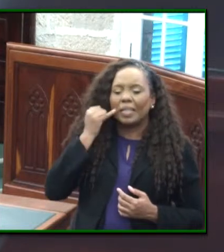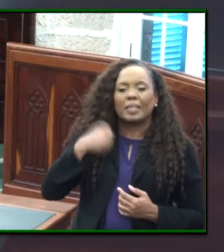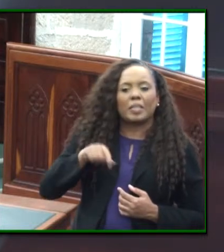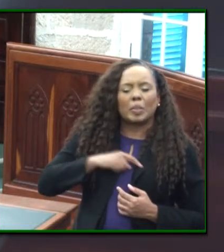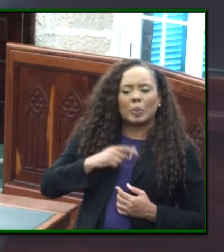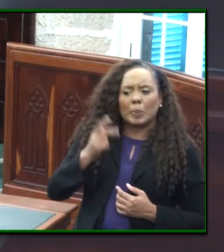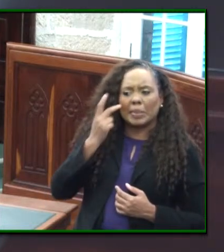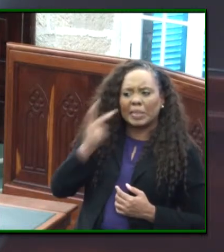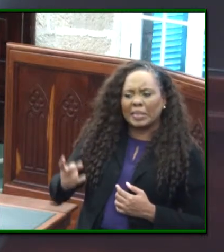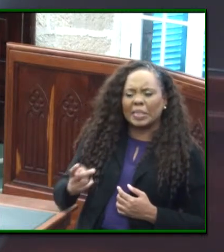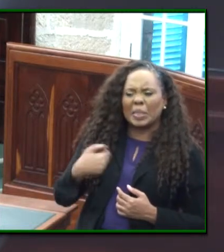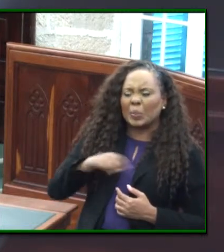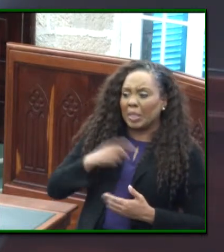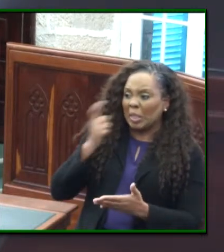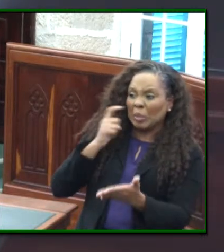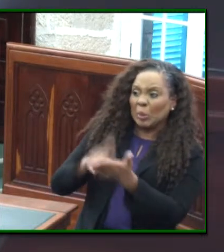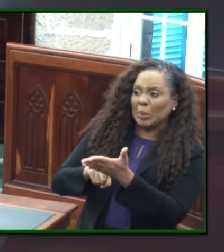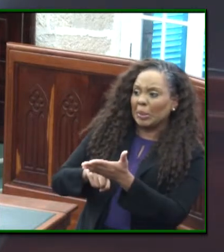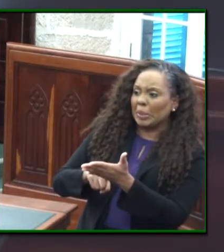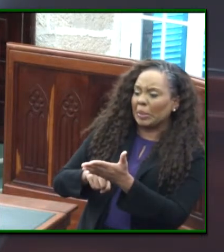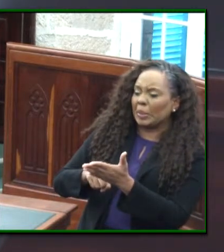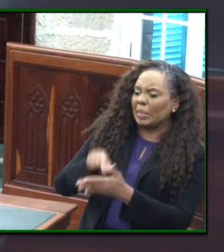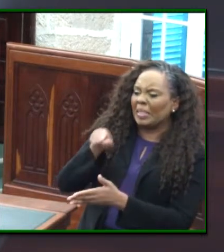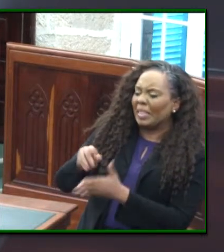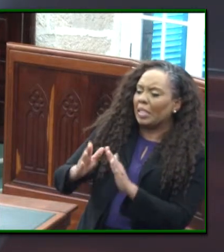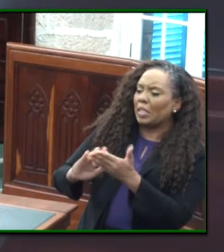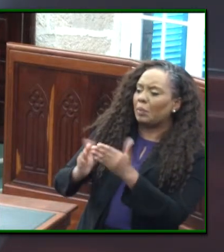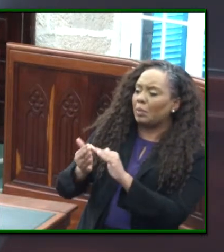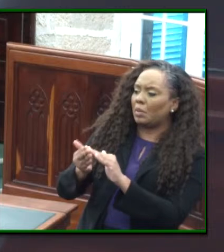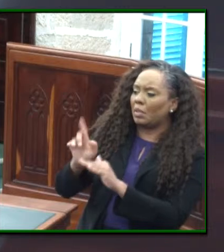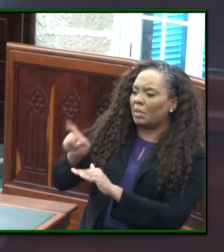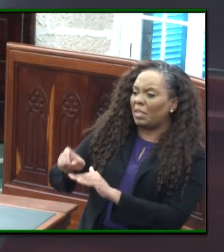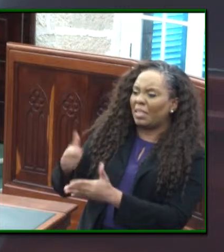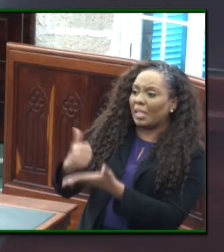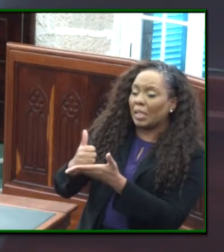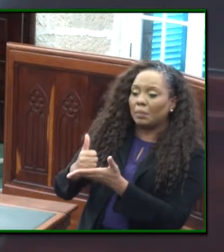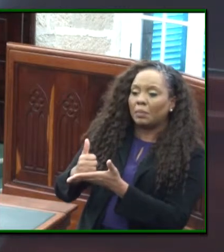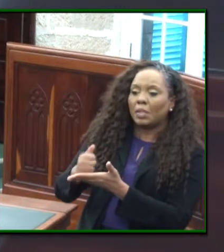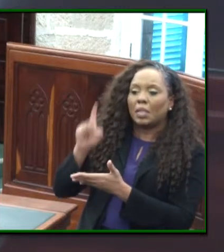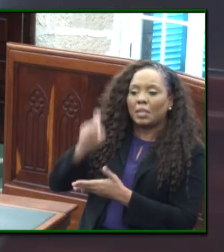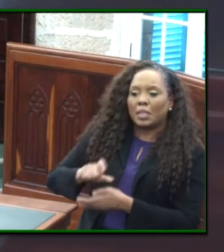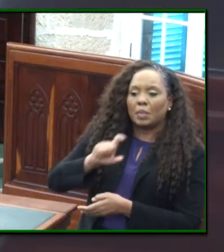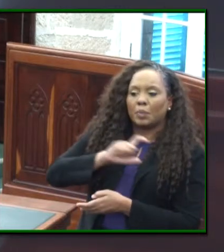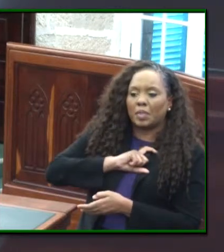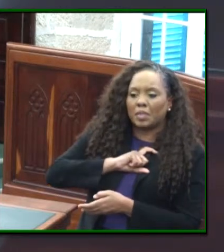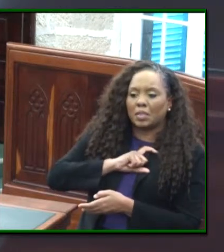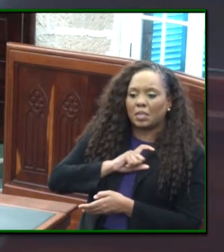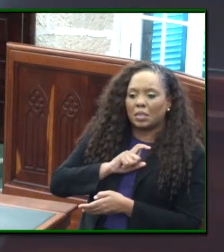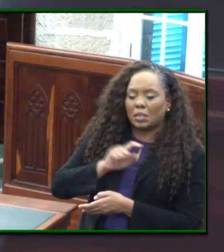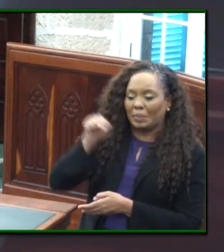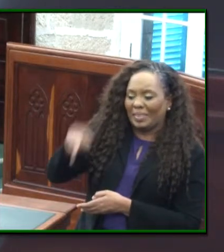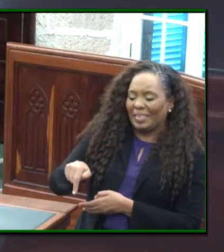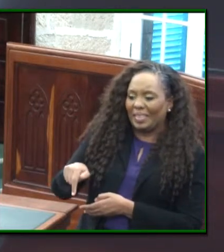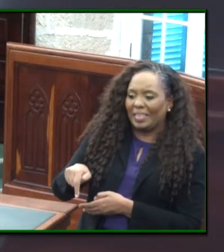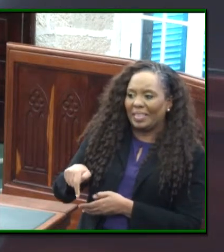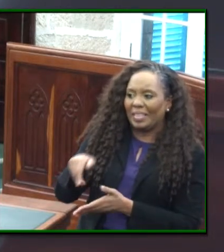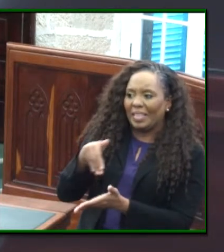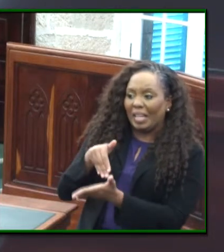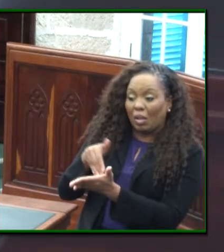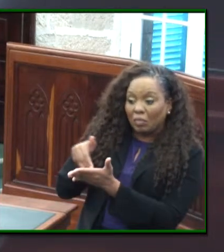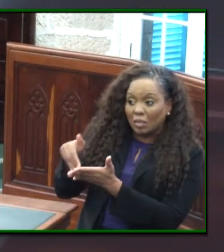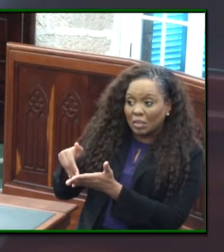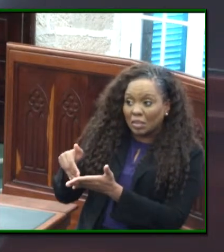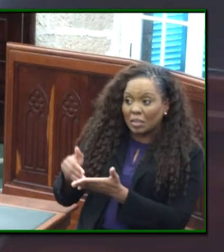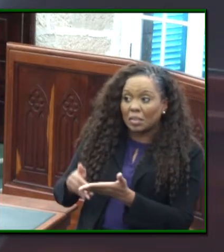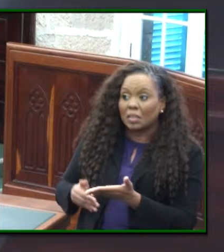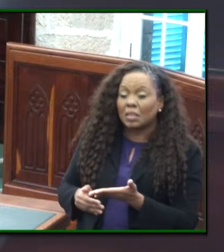they are most needed. And for us, caravan is